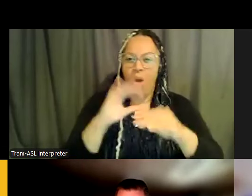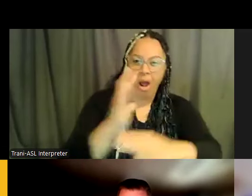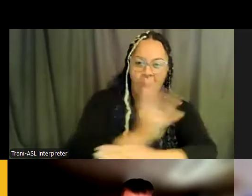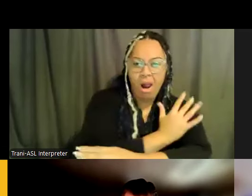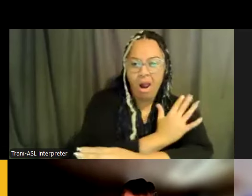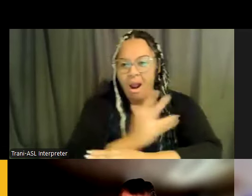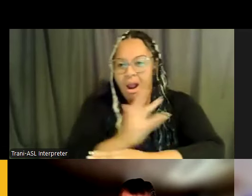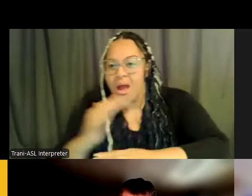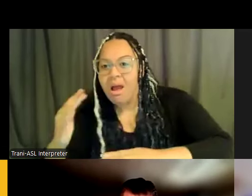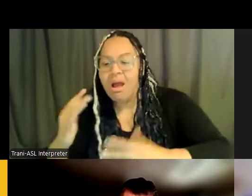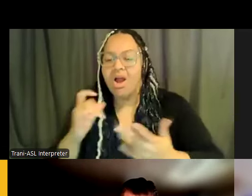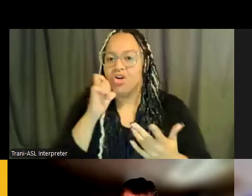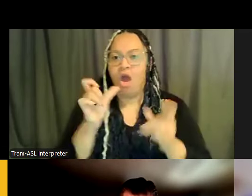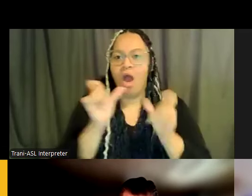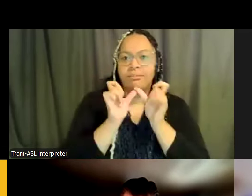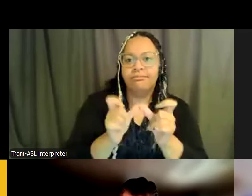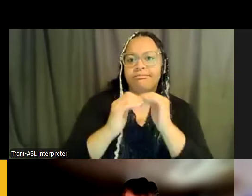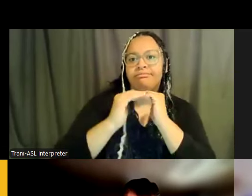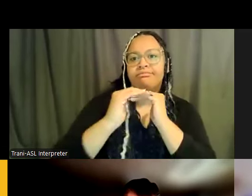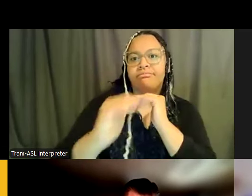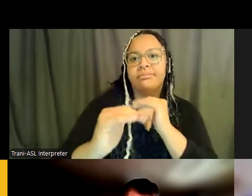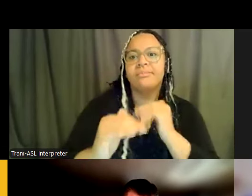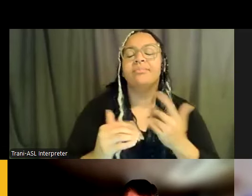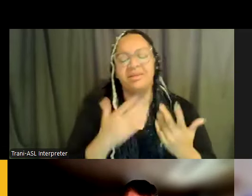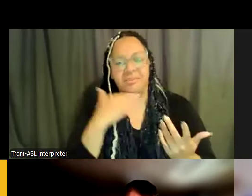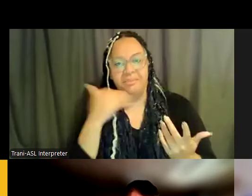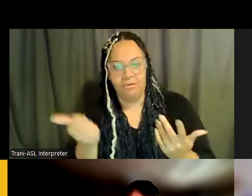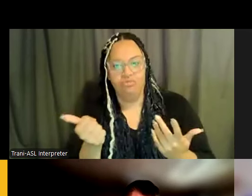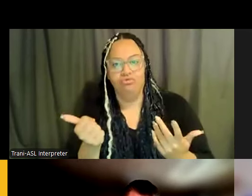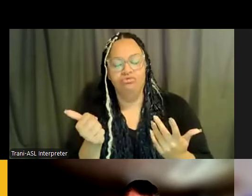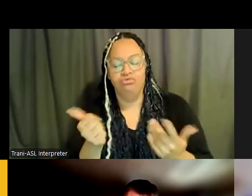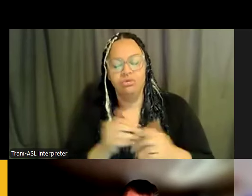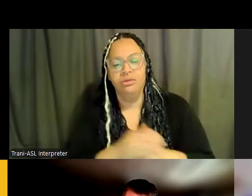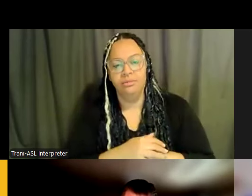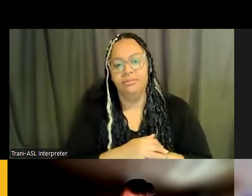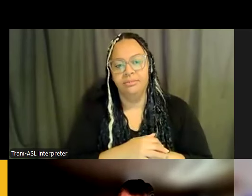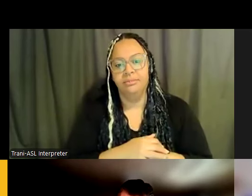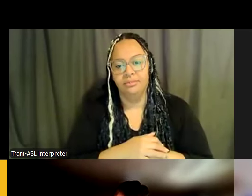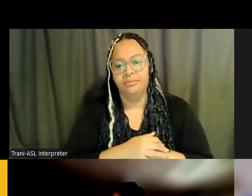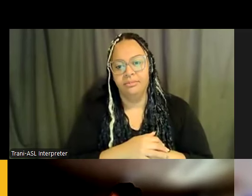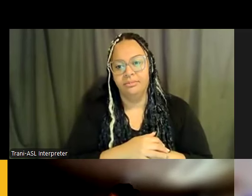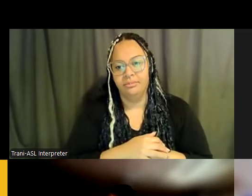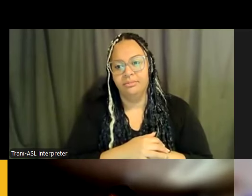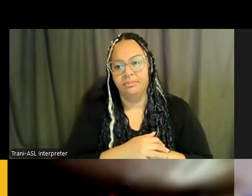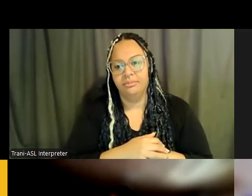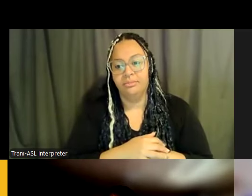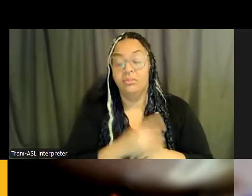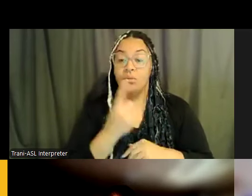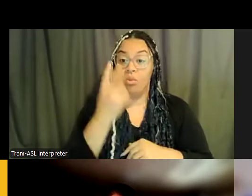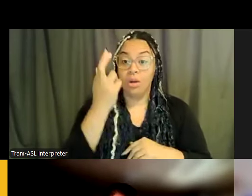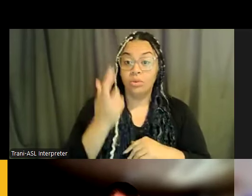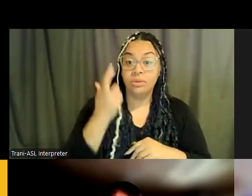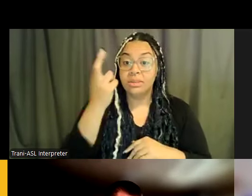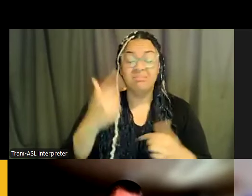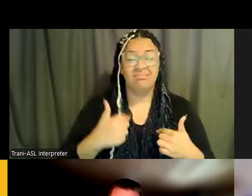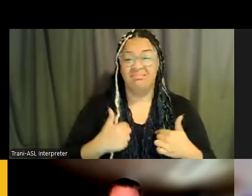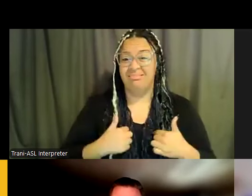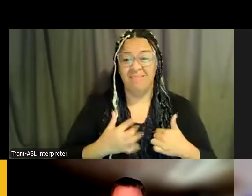non-static, kind of condition. One of the reasons I don't like the